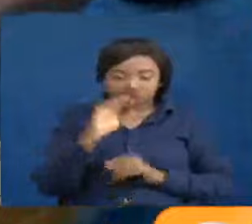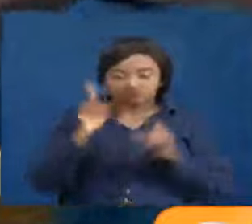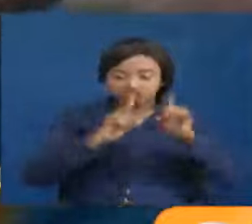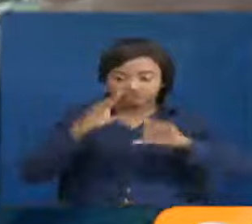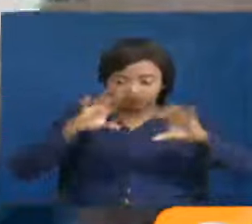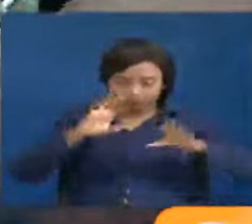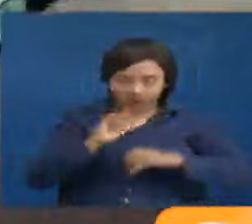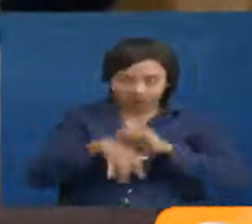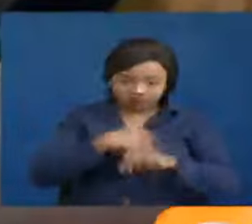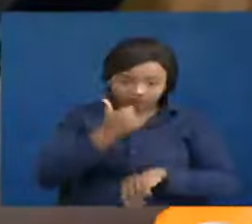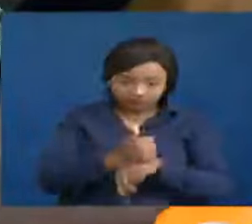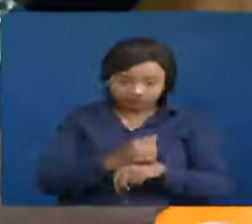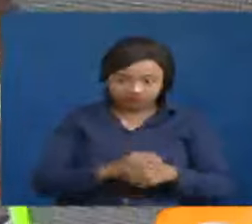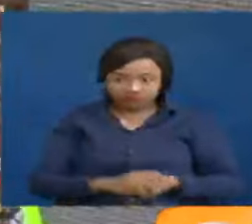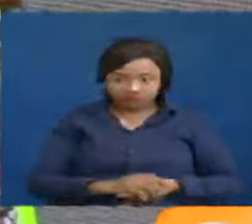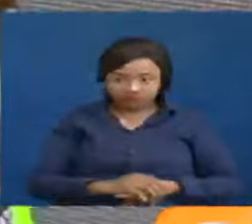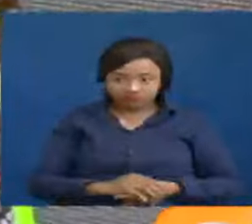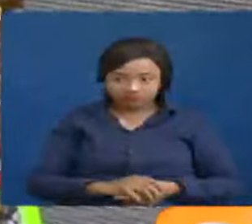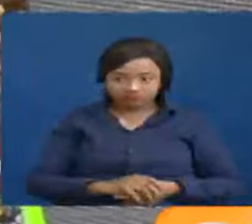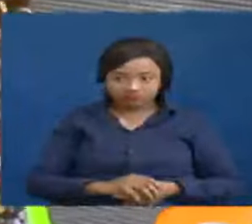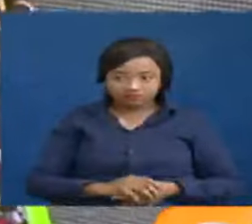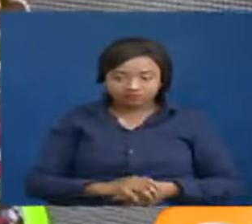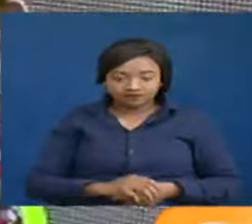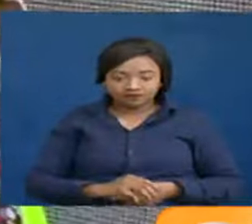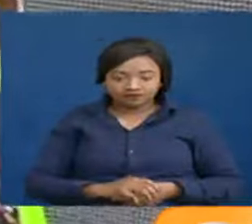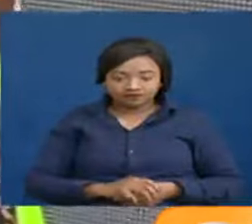and its service to the people.